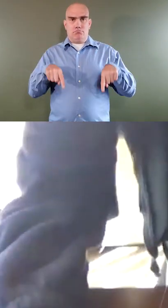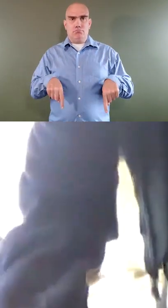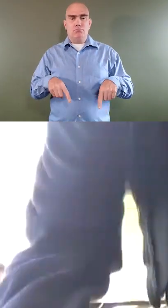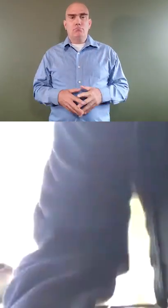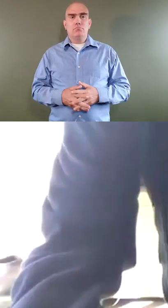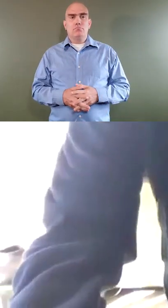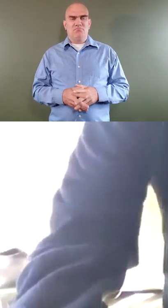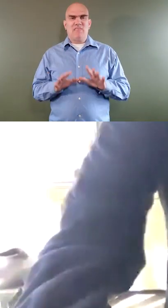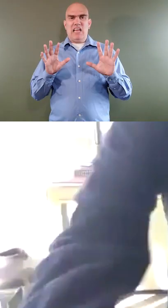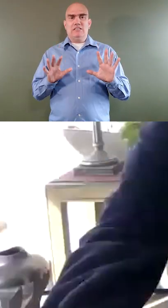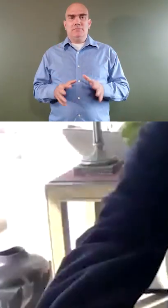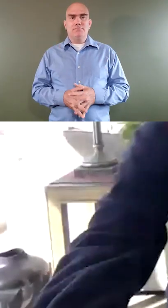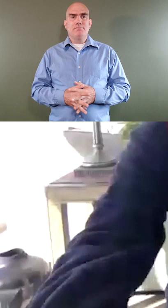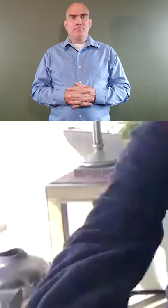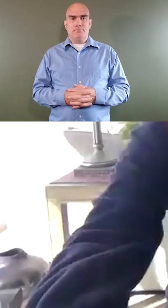Excellent.